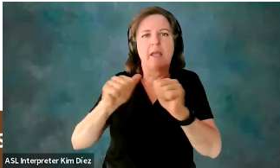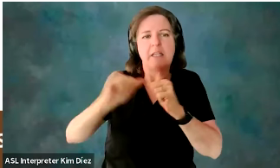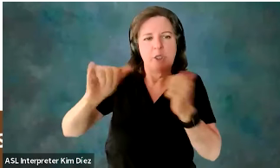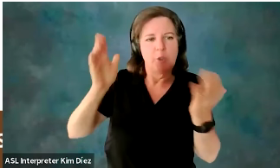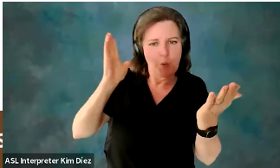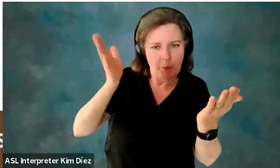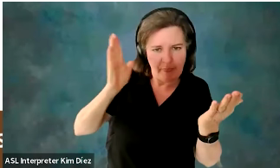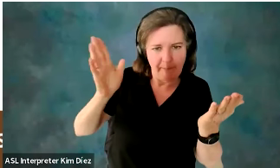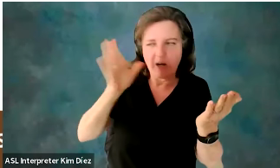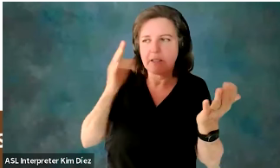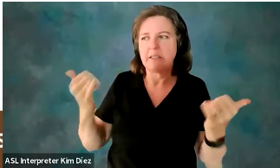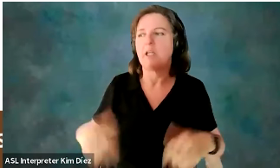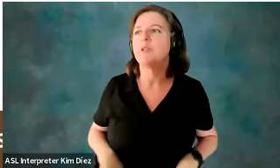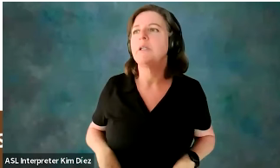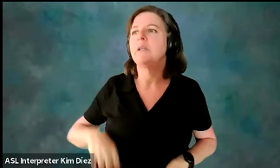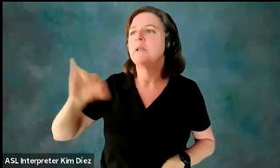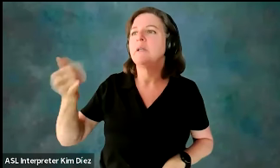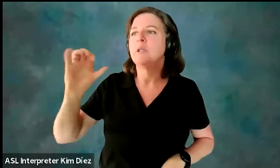So Jacqueline,